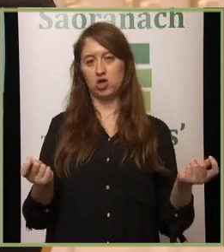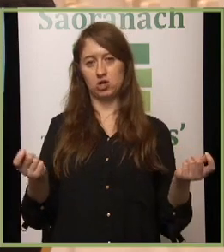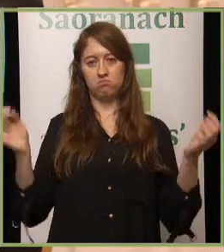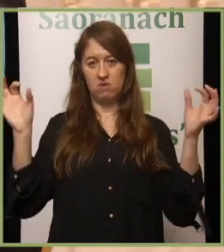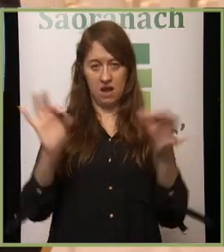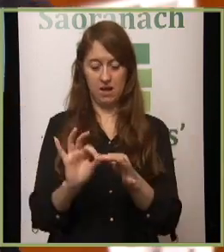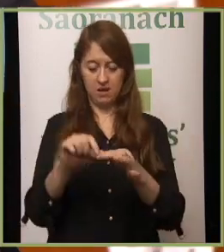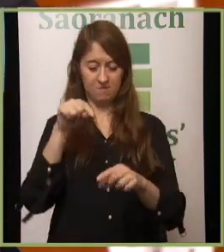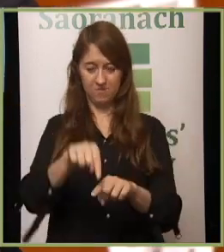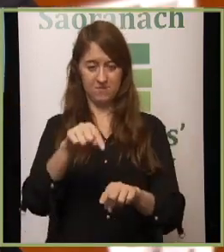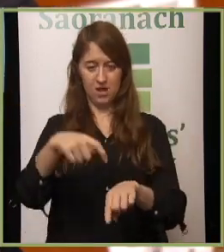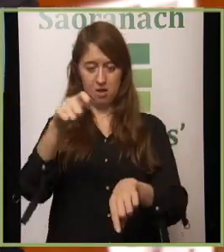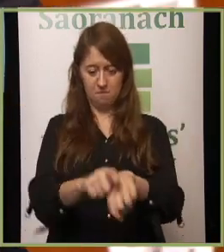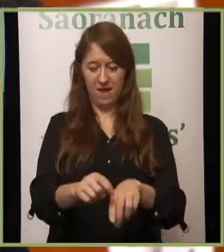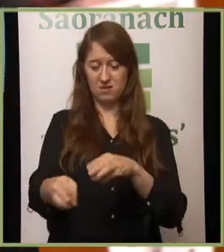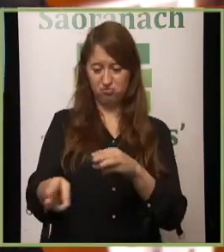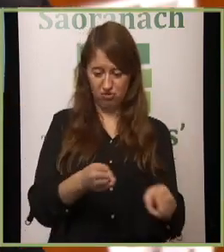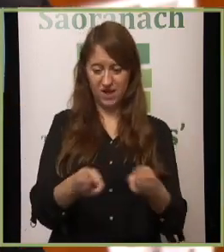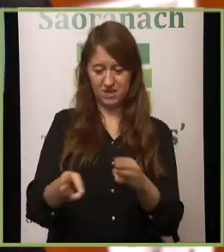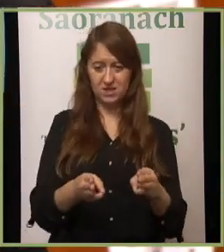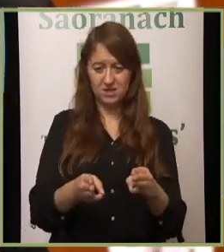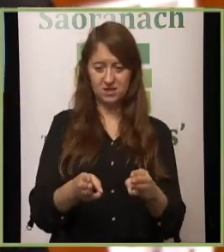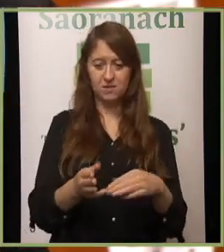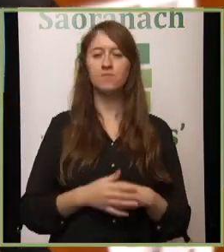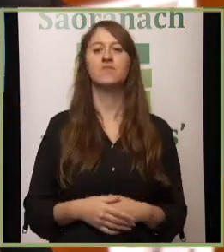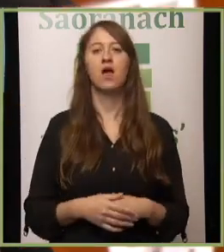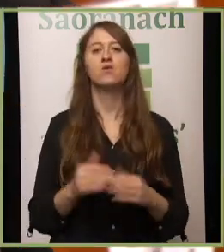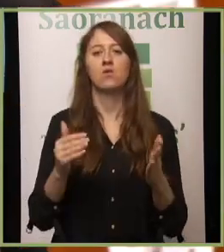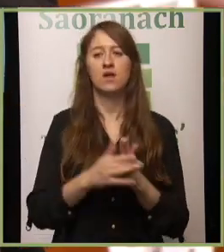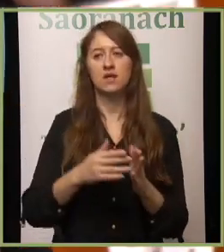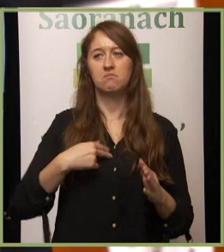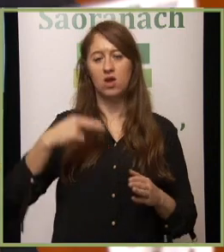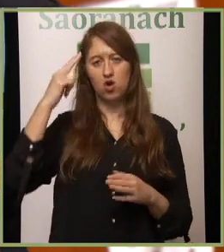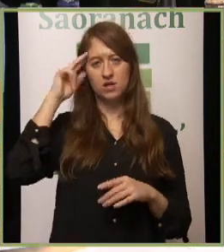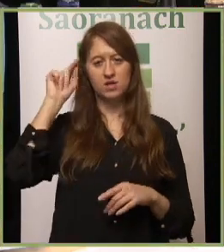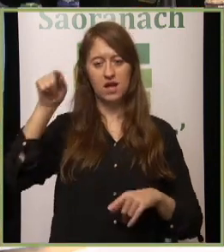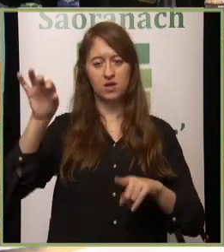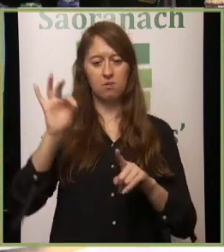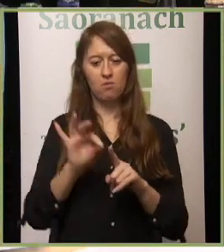practice. That's as simple as that. I take your point, Brendan, but I think...